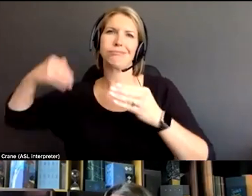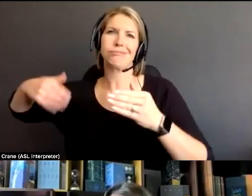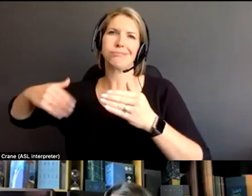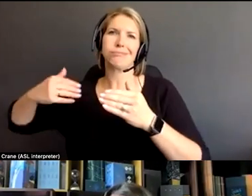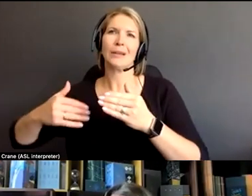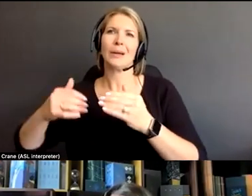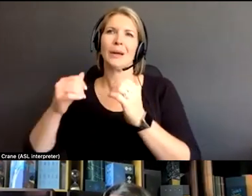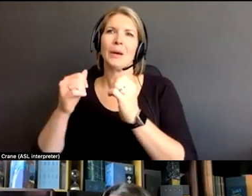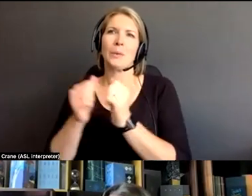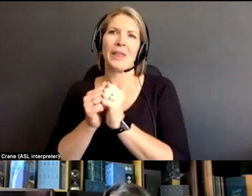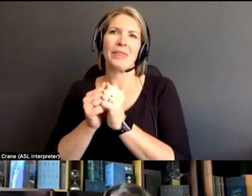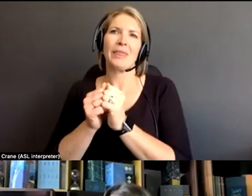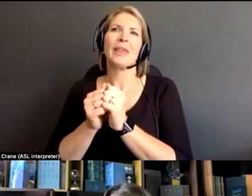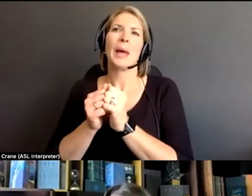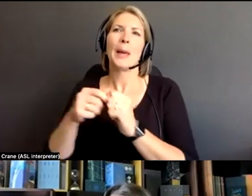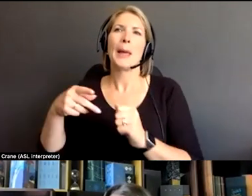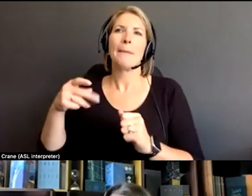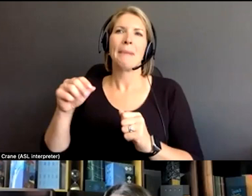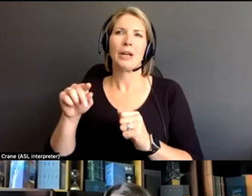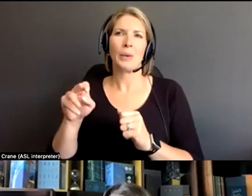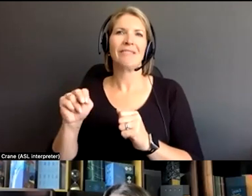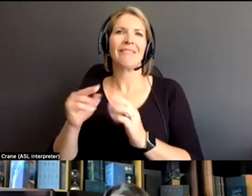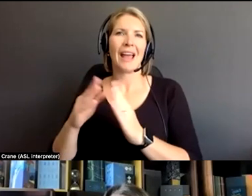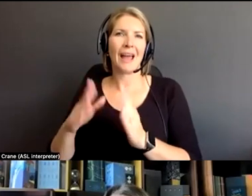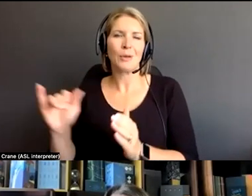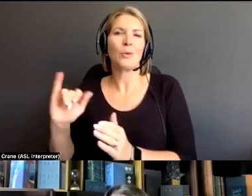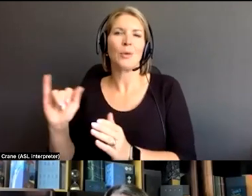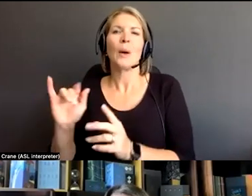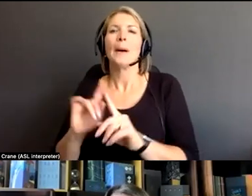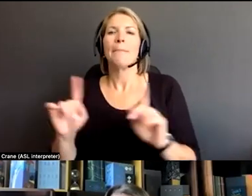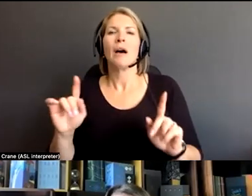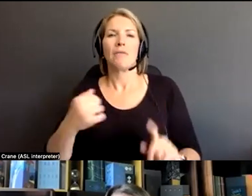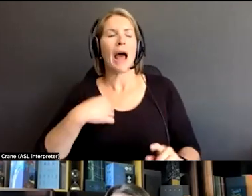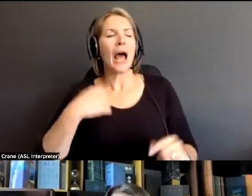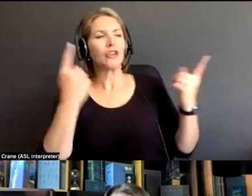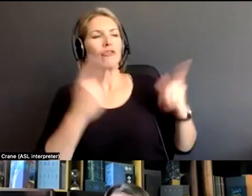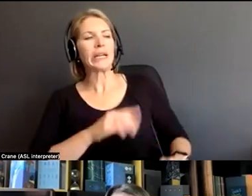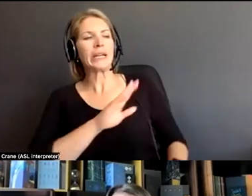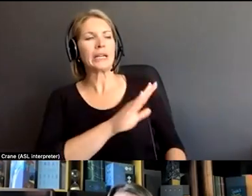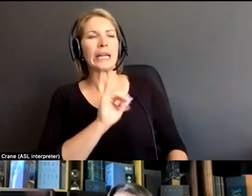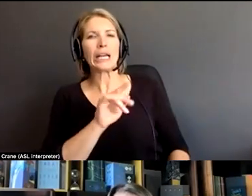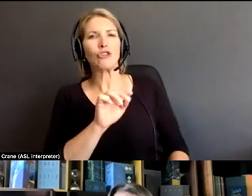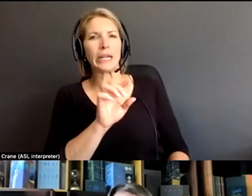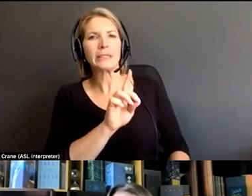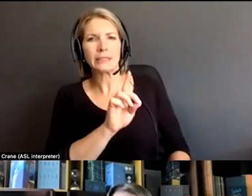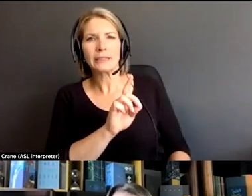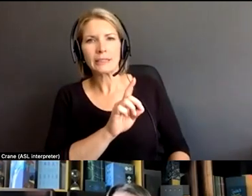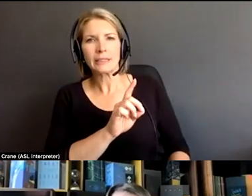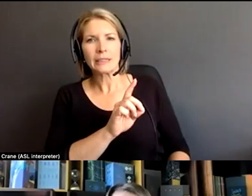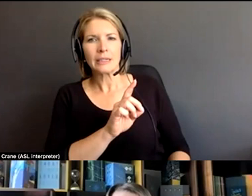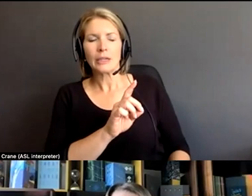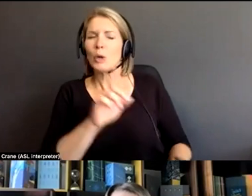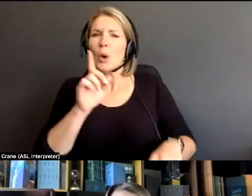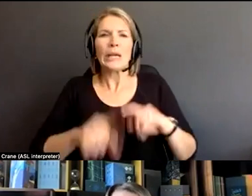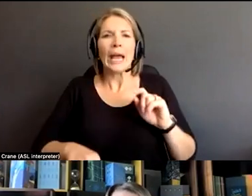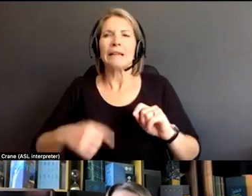excited to be here to talk to everyone. But I do agree with what Ingrid's saying. Also agree with, you know, not revealing too much